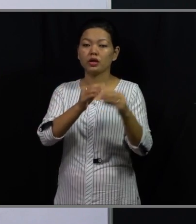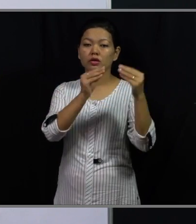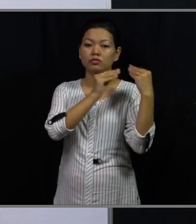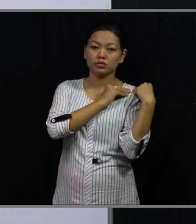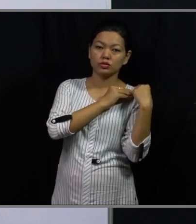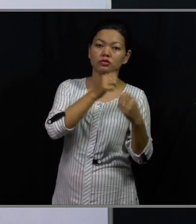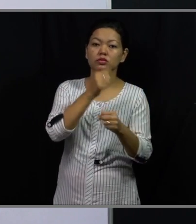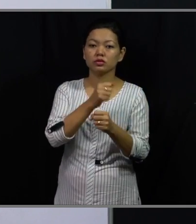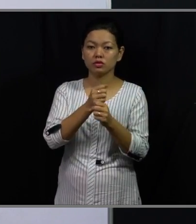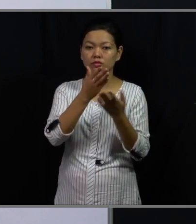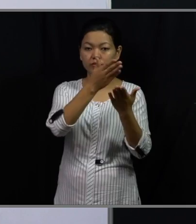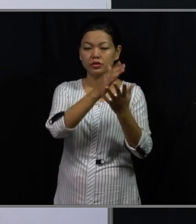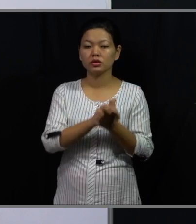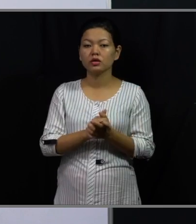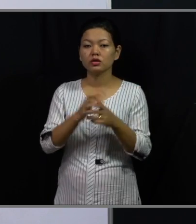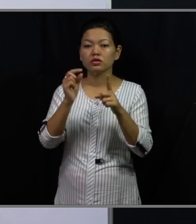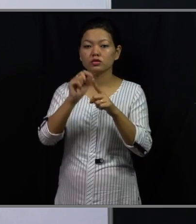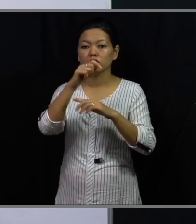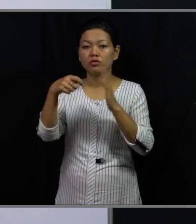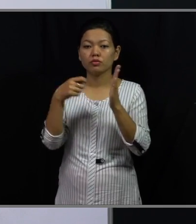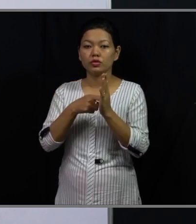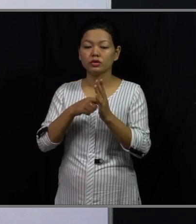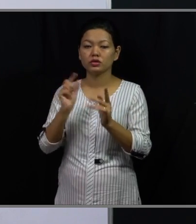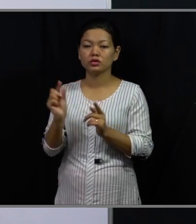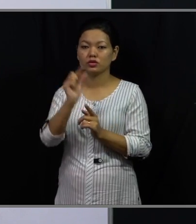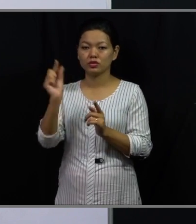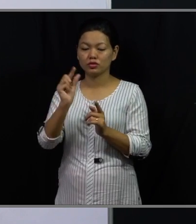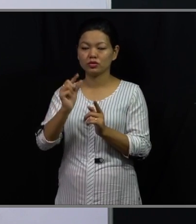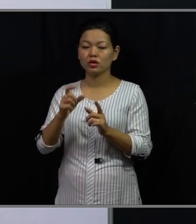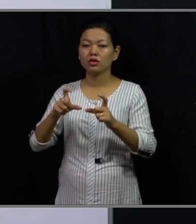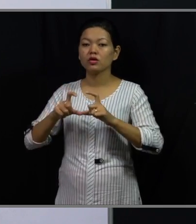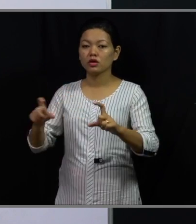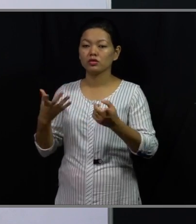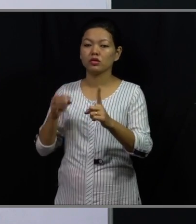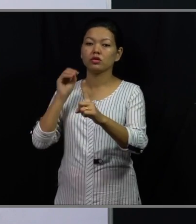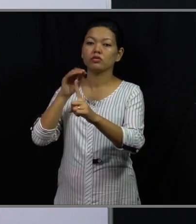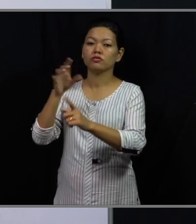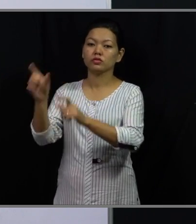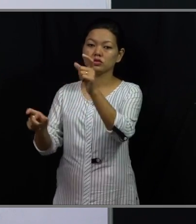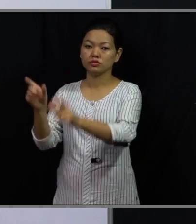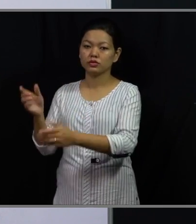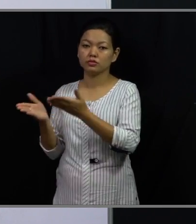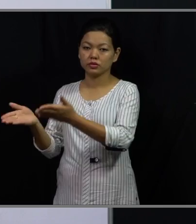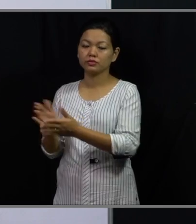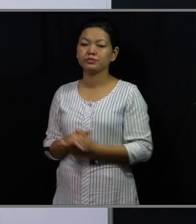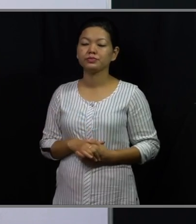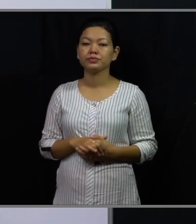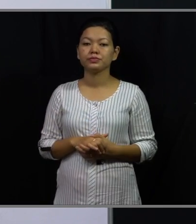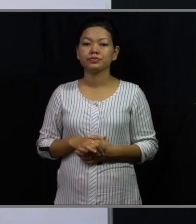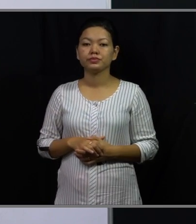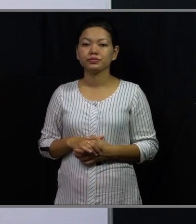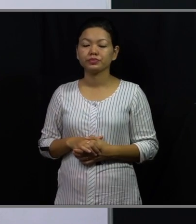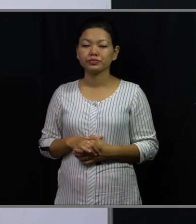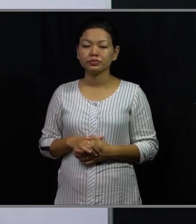acquiring the power, right? So the ability of a person, to influence the people, okay, to influence the people